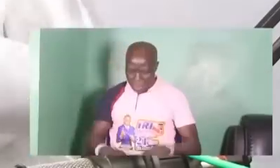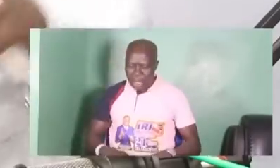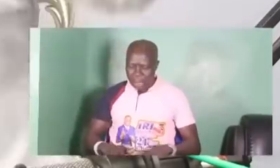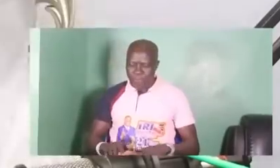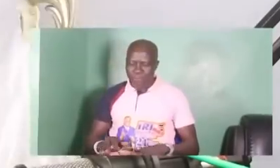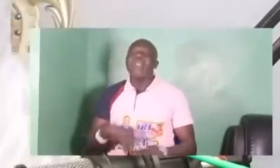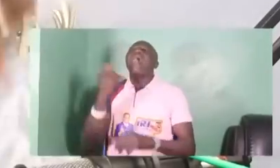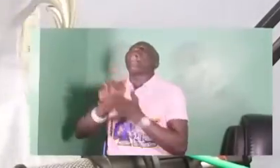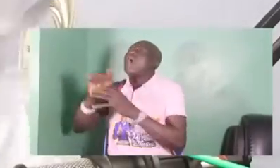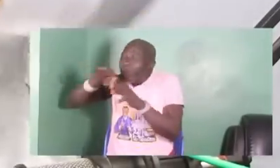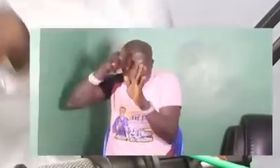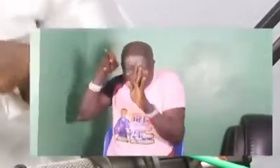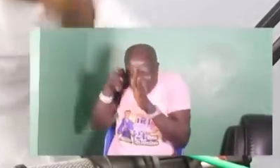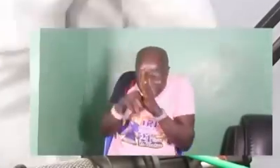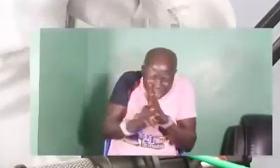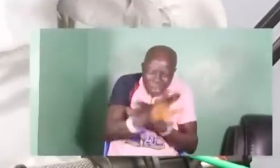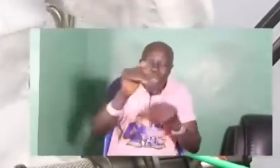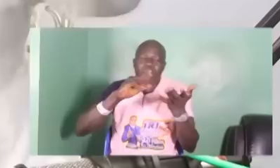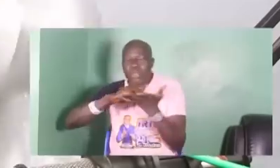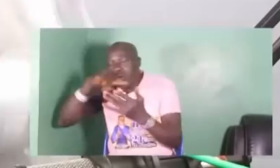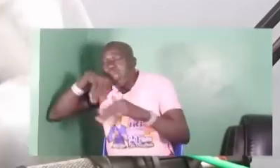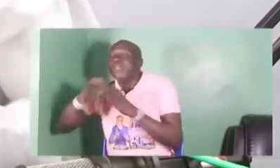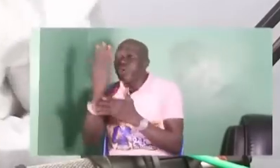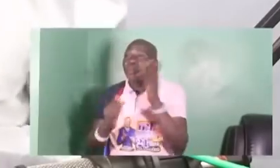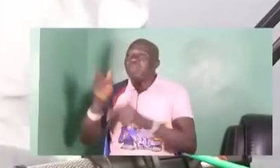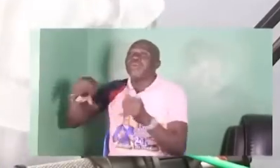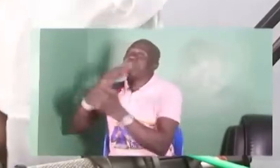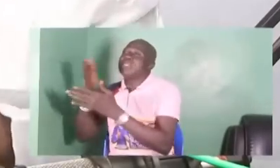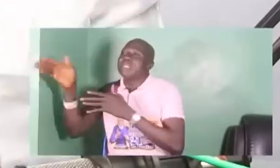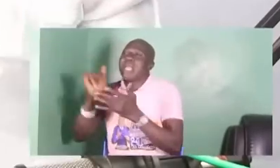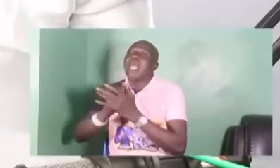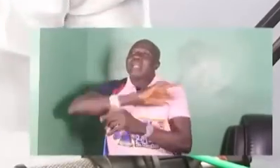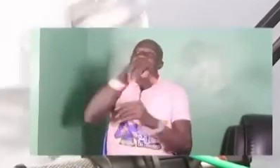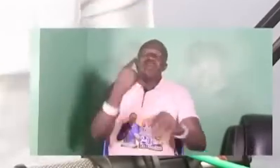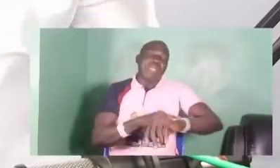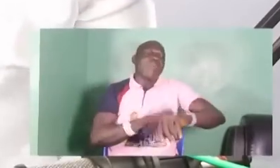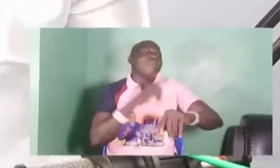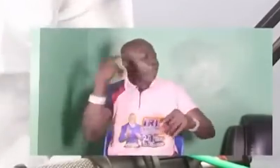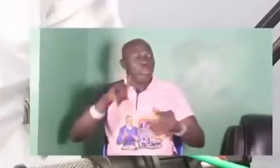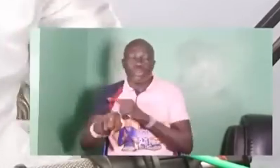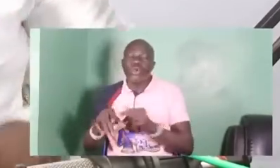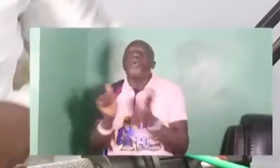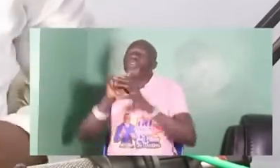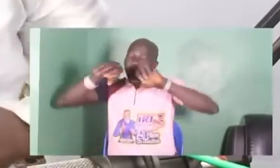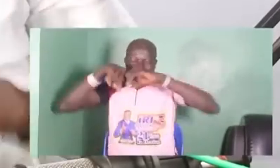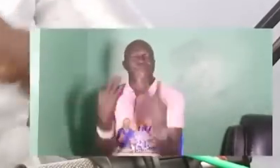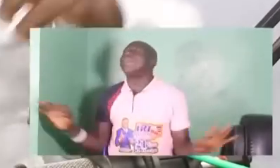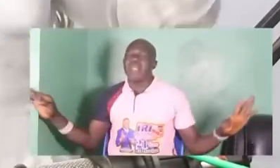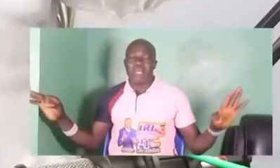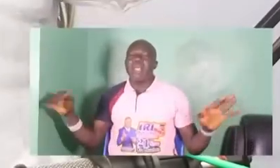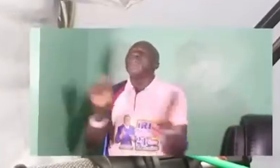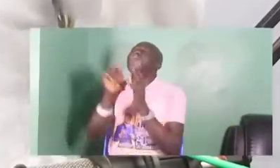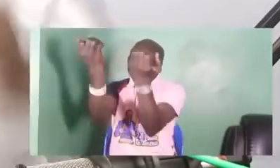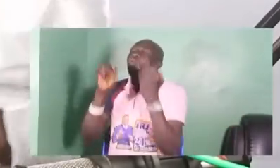you need a if you have life there is no darkness no matter how powerful you can't compare you are just running away from the battle of